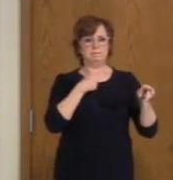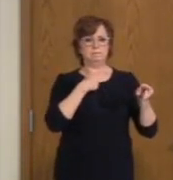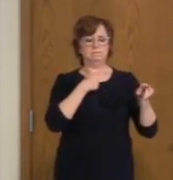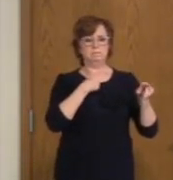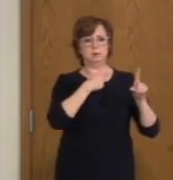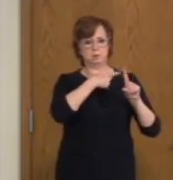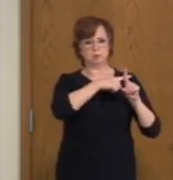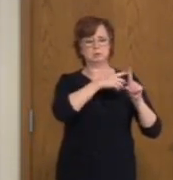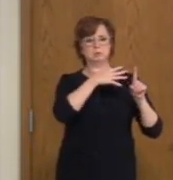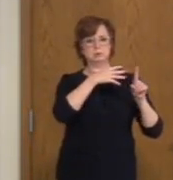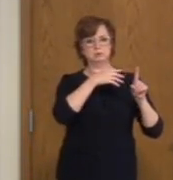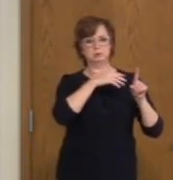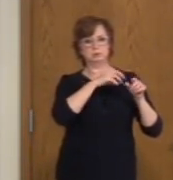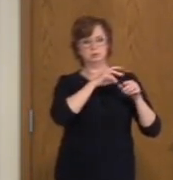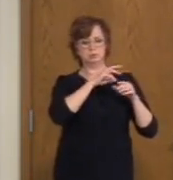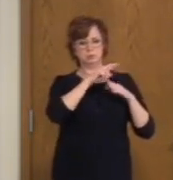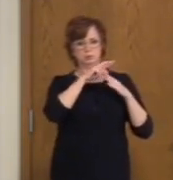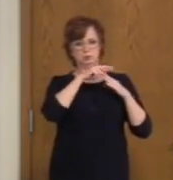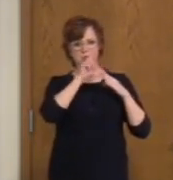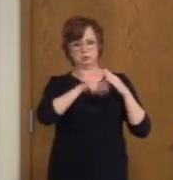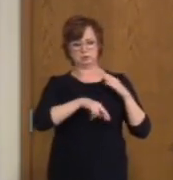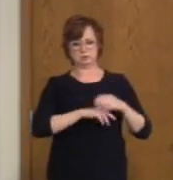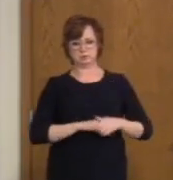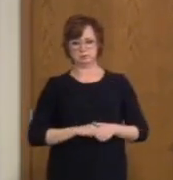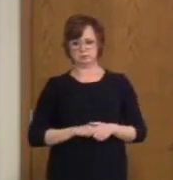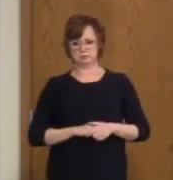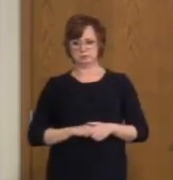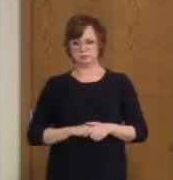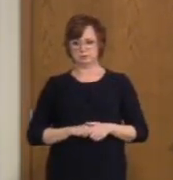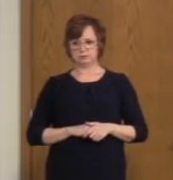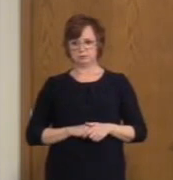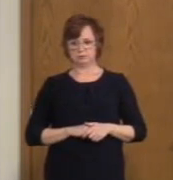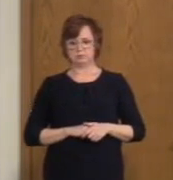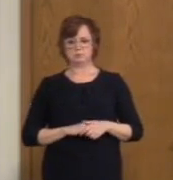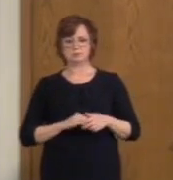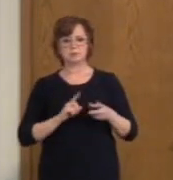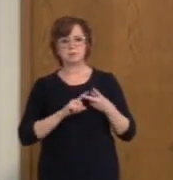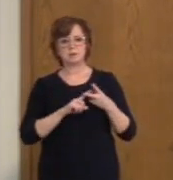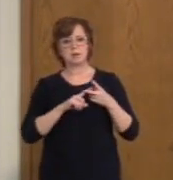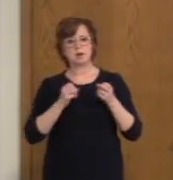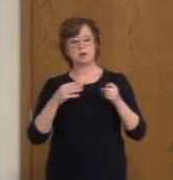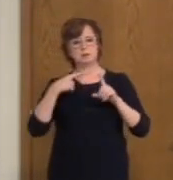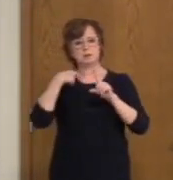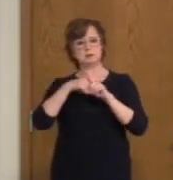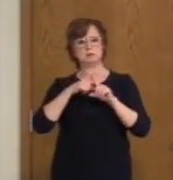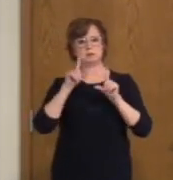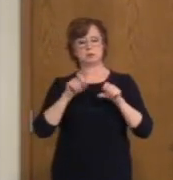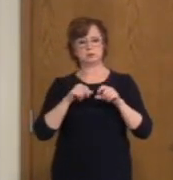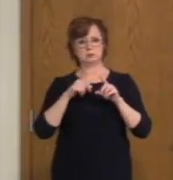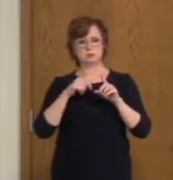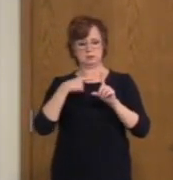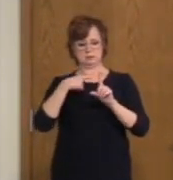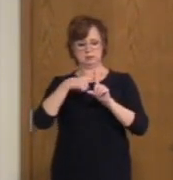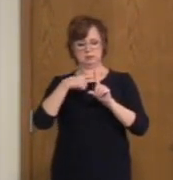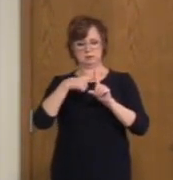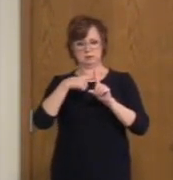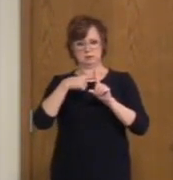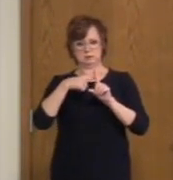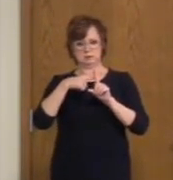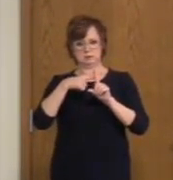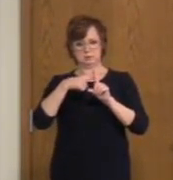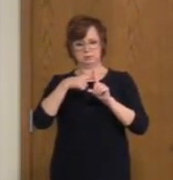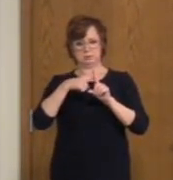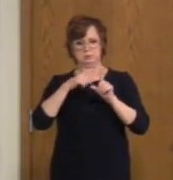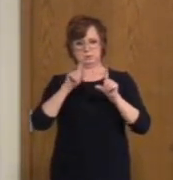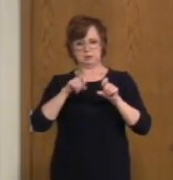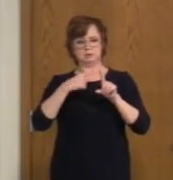their contacts. Test positivity in Regina is actually coming down, 8.5 now. I think it went as high as 10%. So while